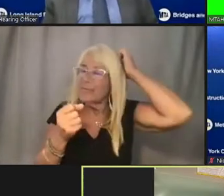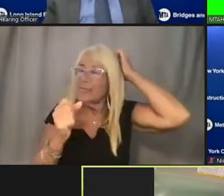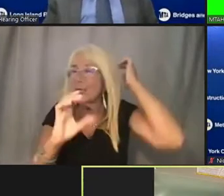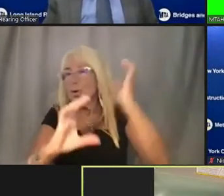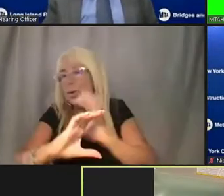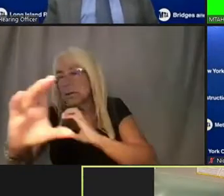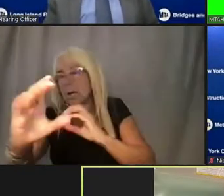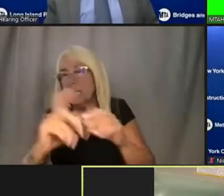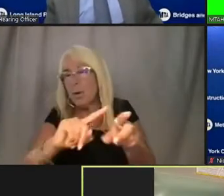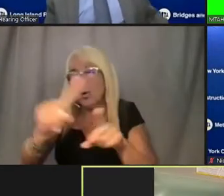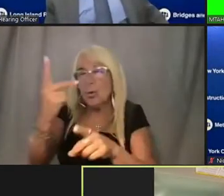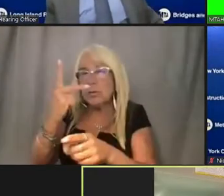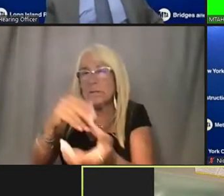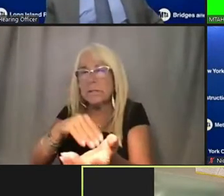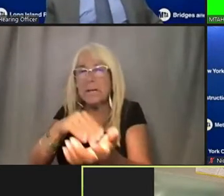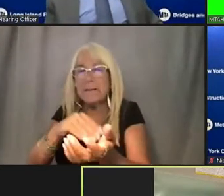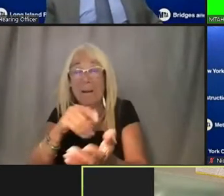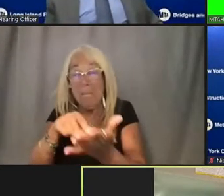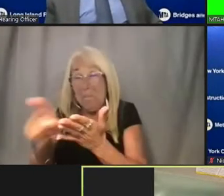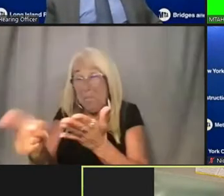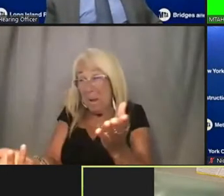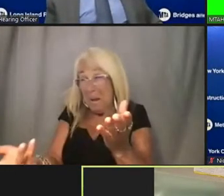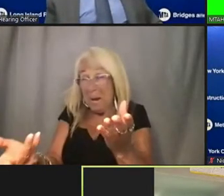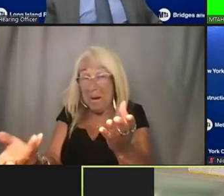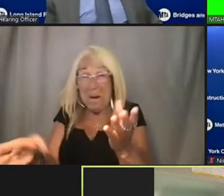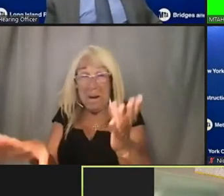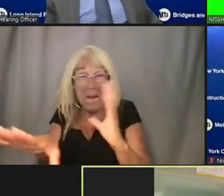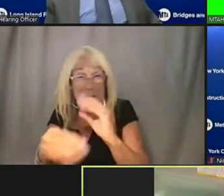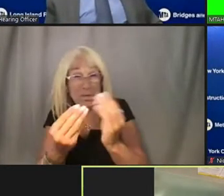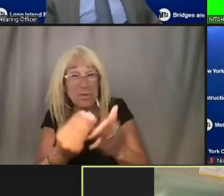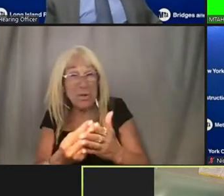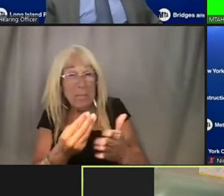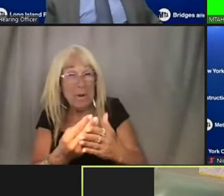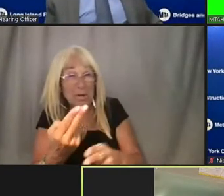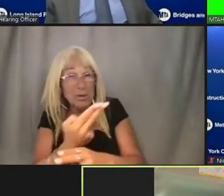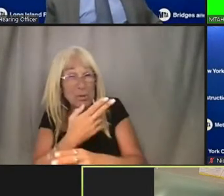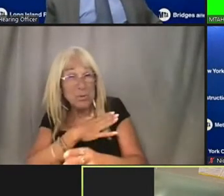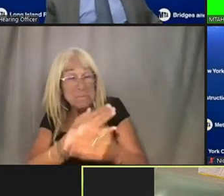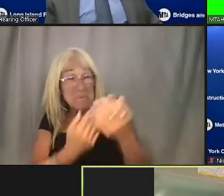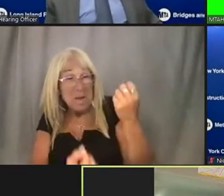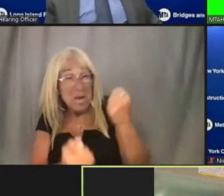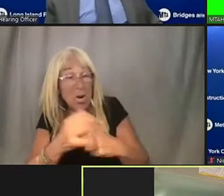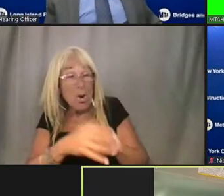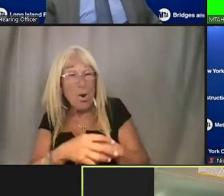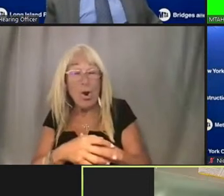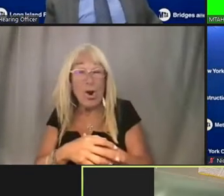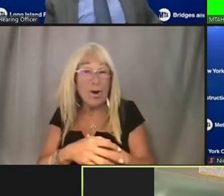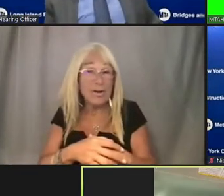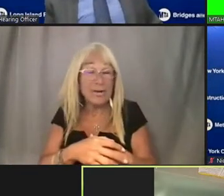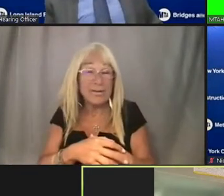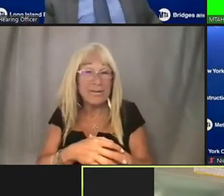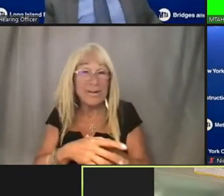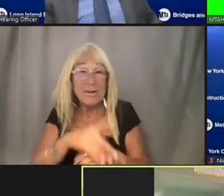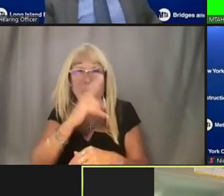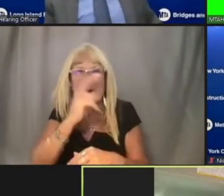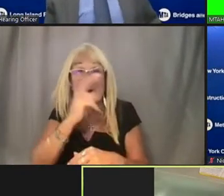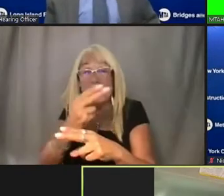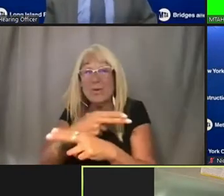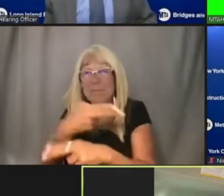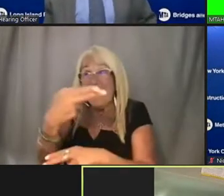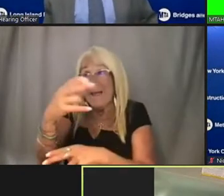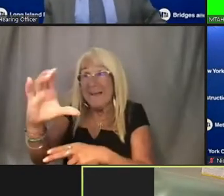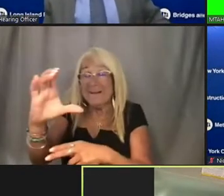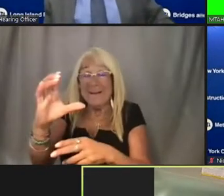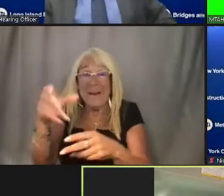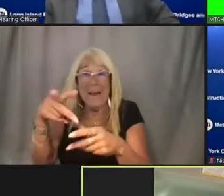and now having to pay an additional money just to use my car because I'm using my handicap parking